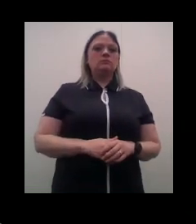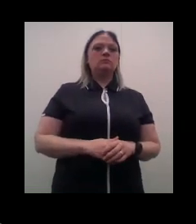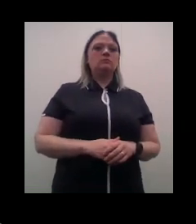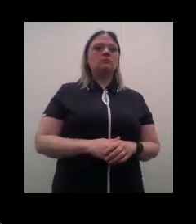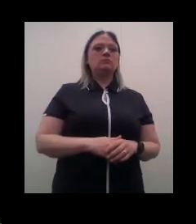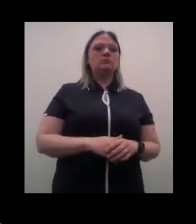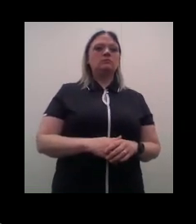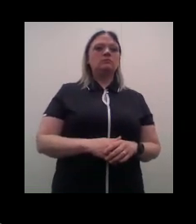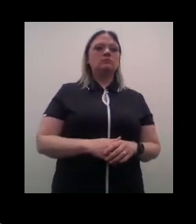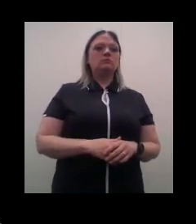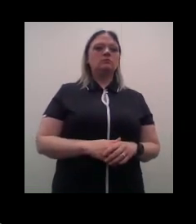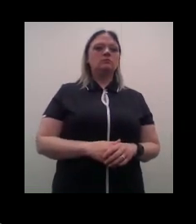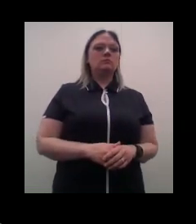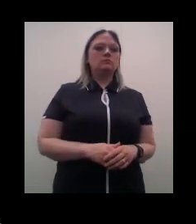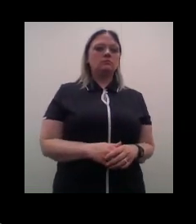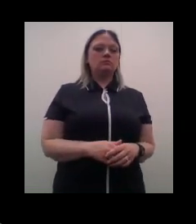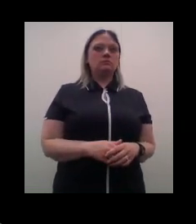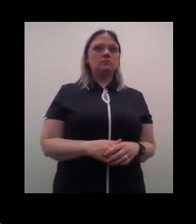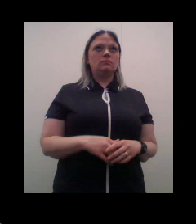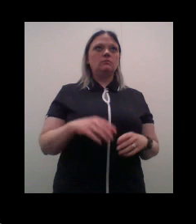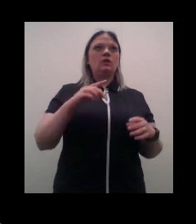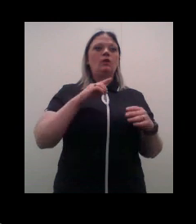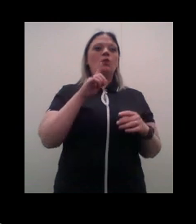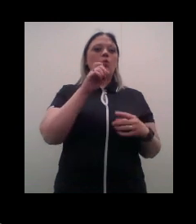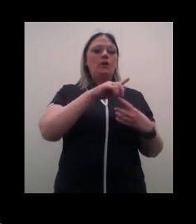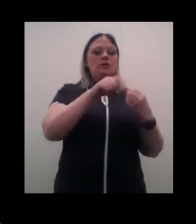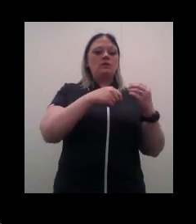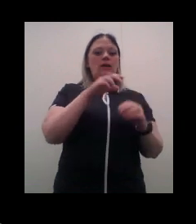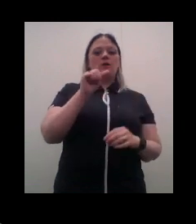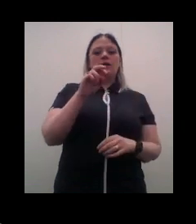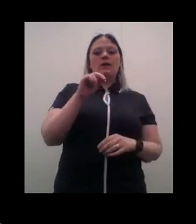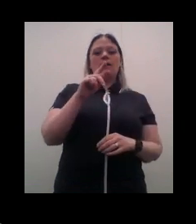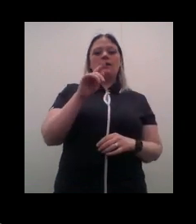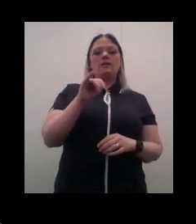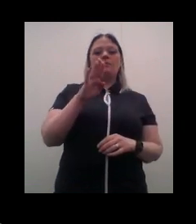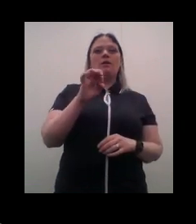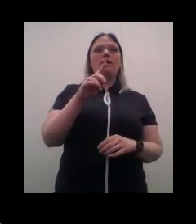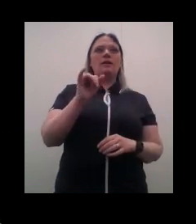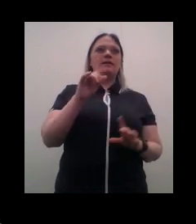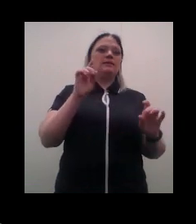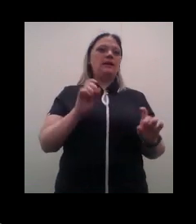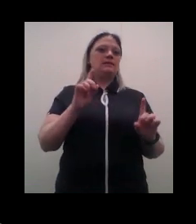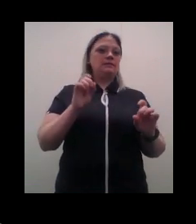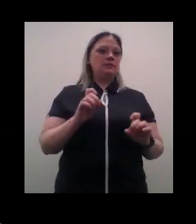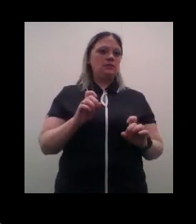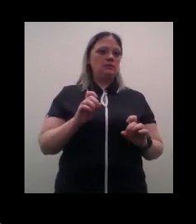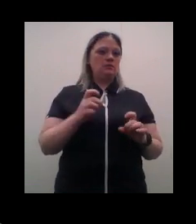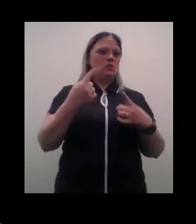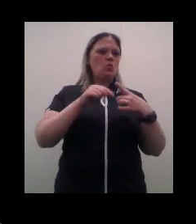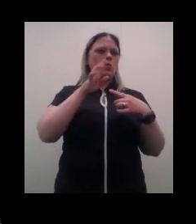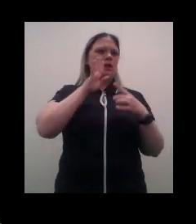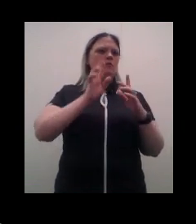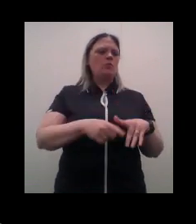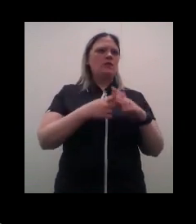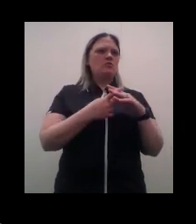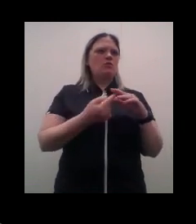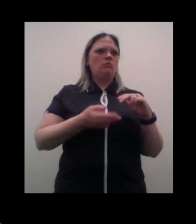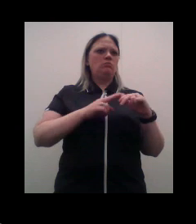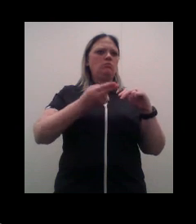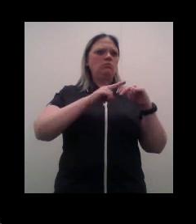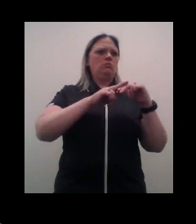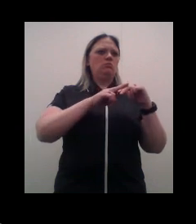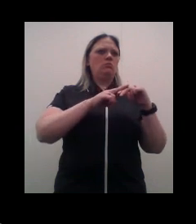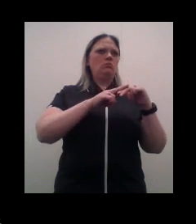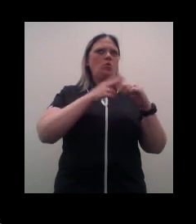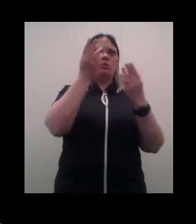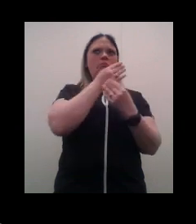Hi, Mark. Just a question about the antibody testing. Is the county planning on, when we start ramping up testing, putting numbers out for